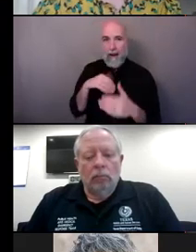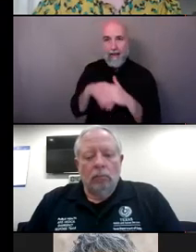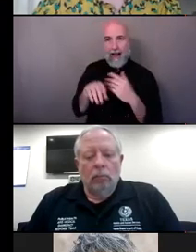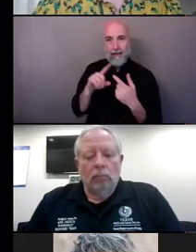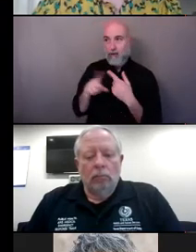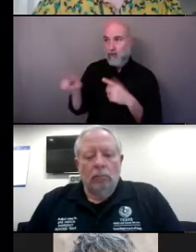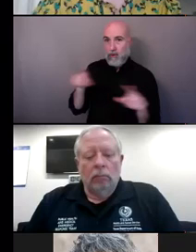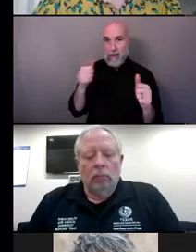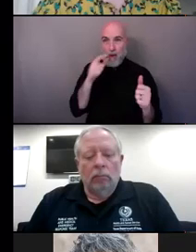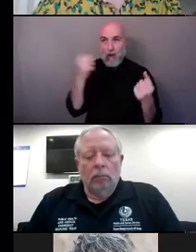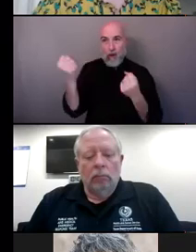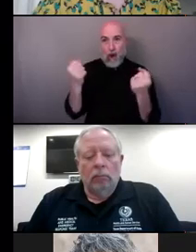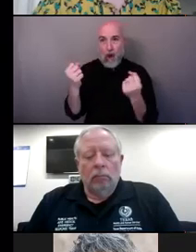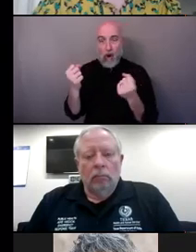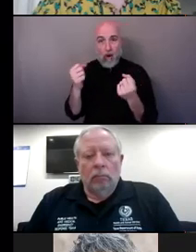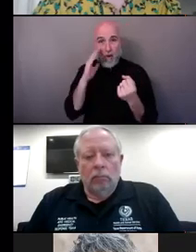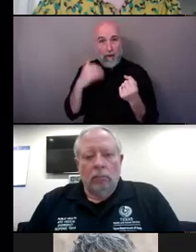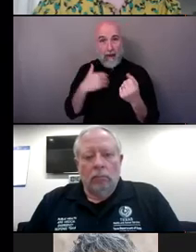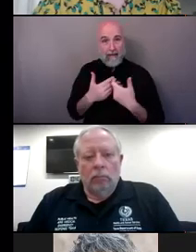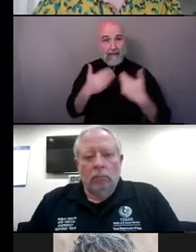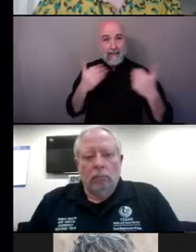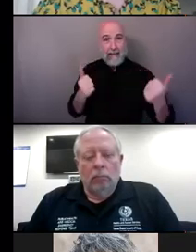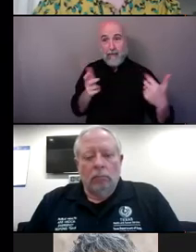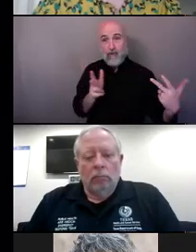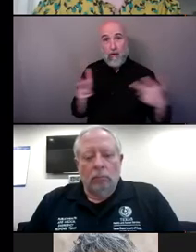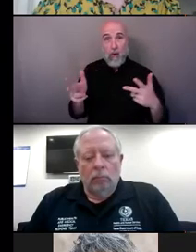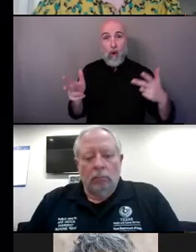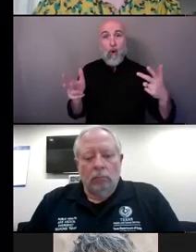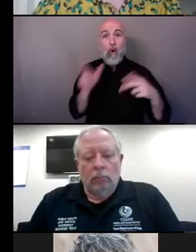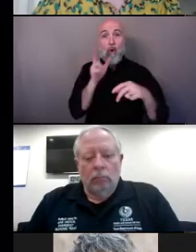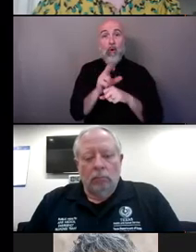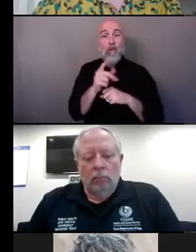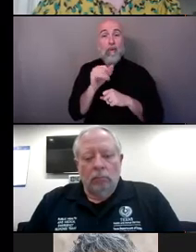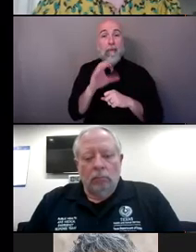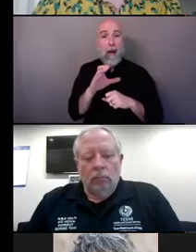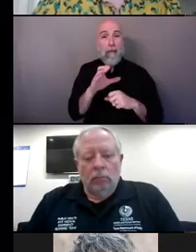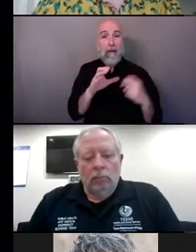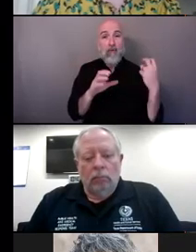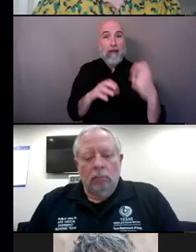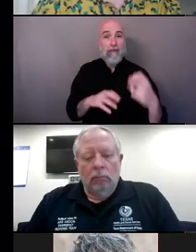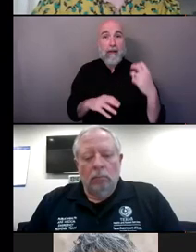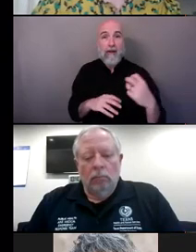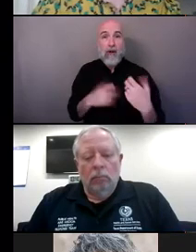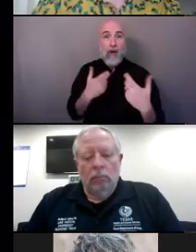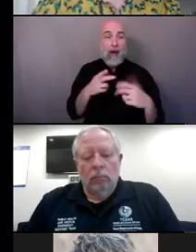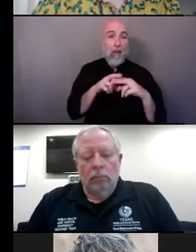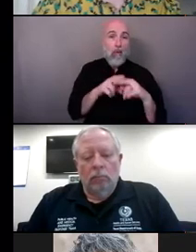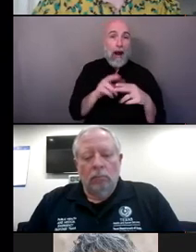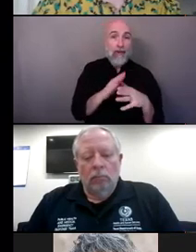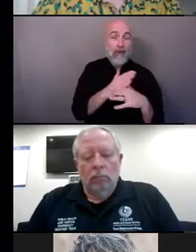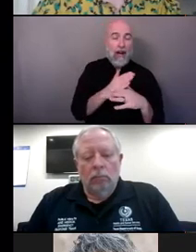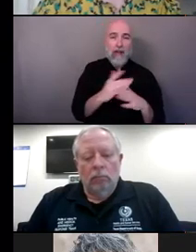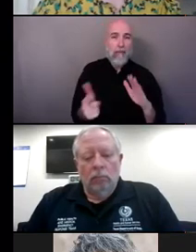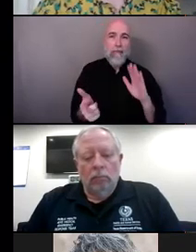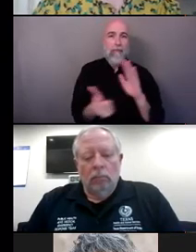a car. Will there be a separate line at the drive-up sites for people who use public transportation? Using a ride share would be